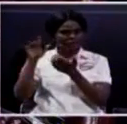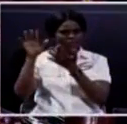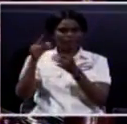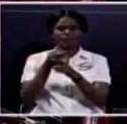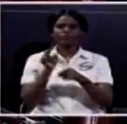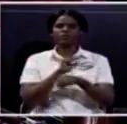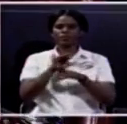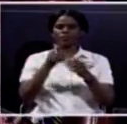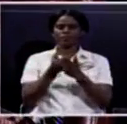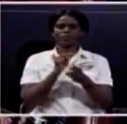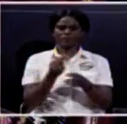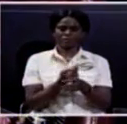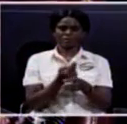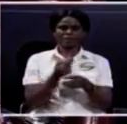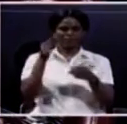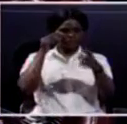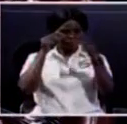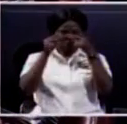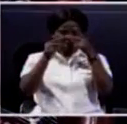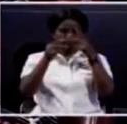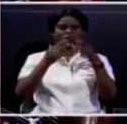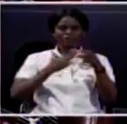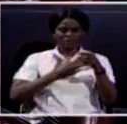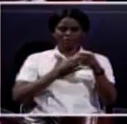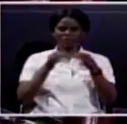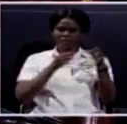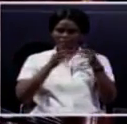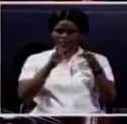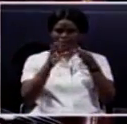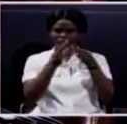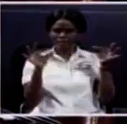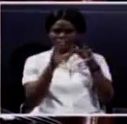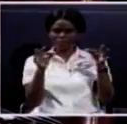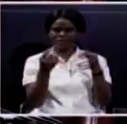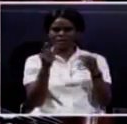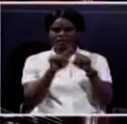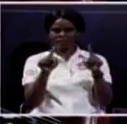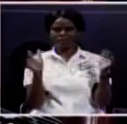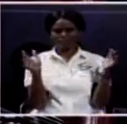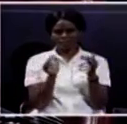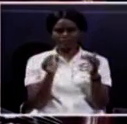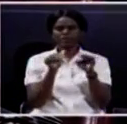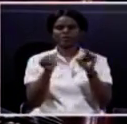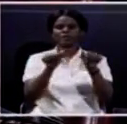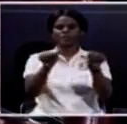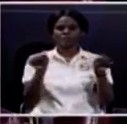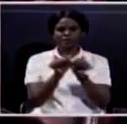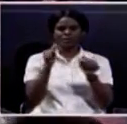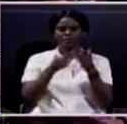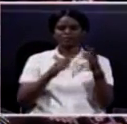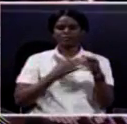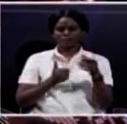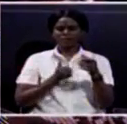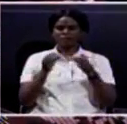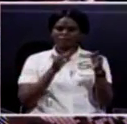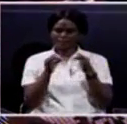may not define my vision in one statement, but I can summarize it in these 3 areas that make up what a